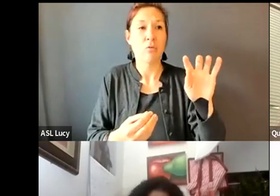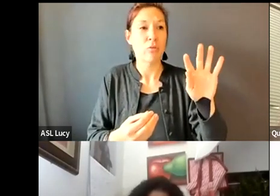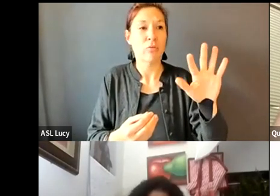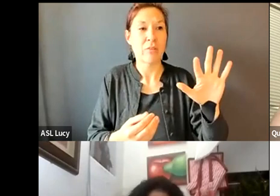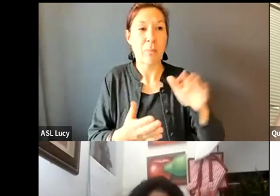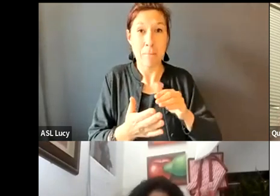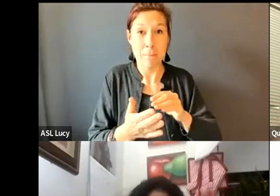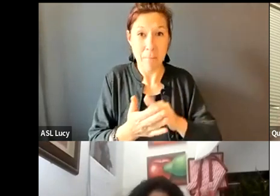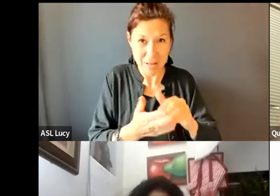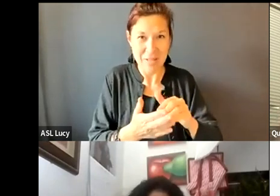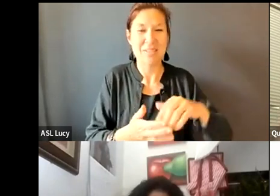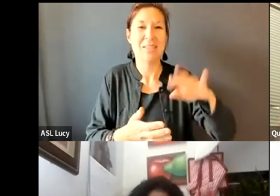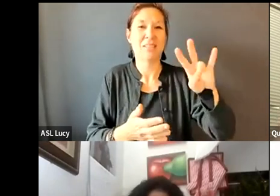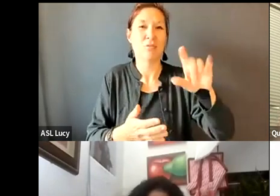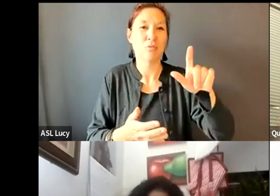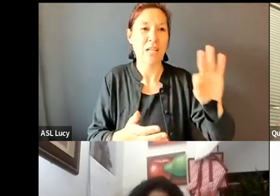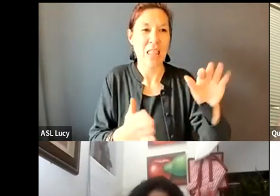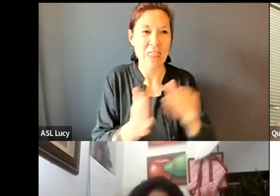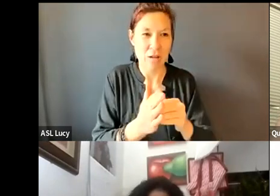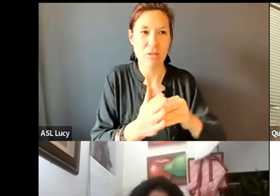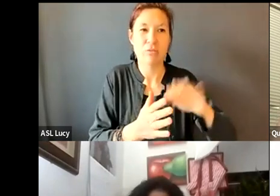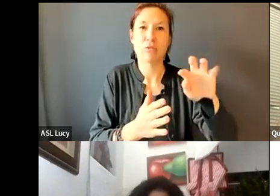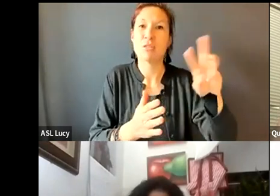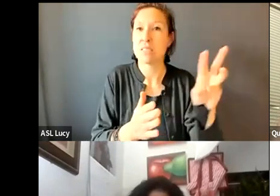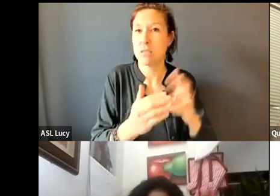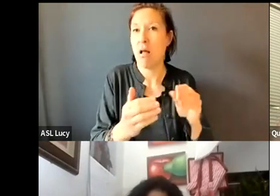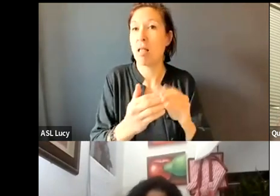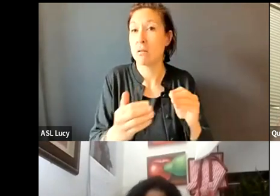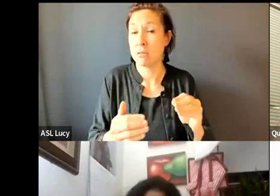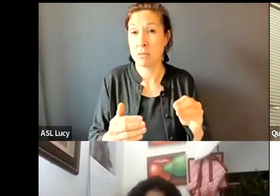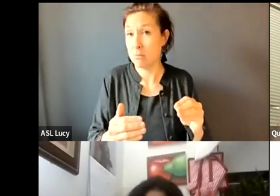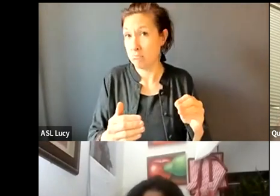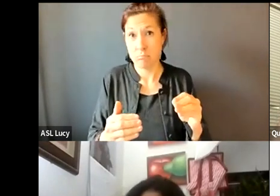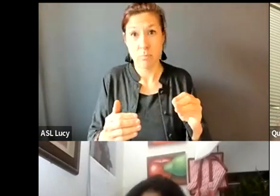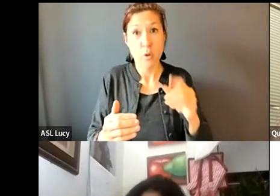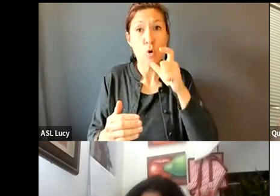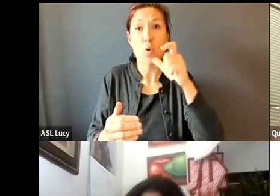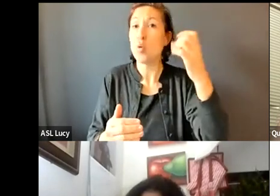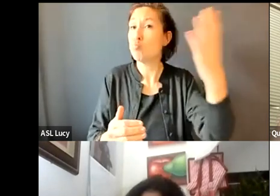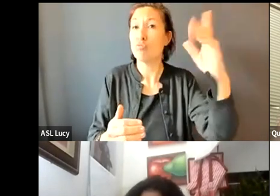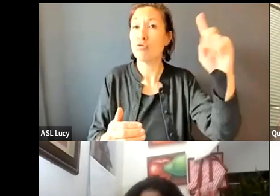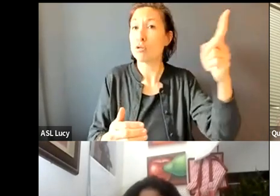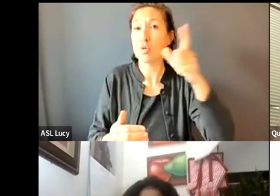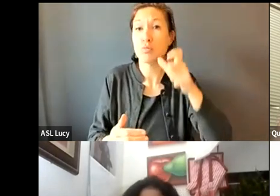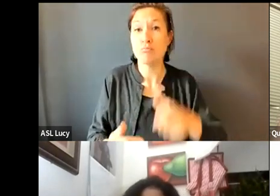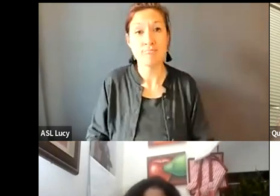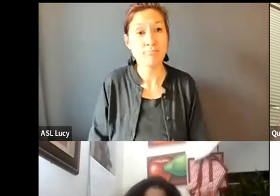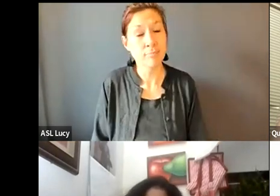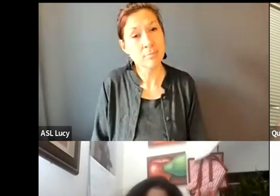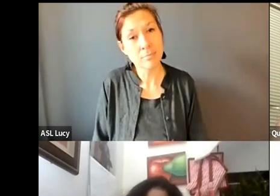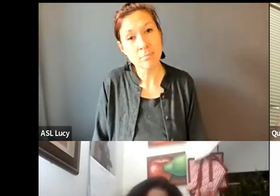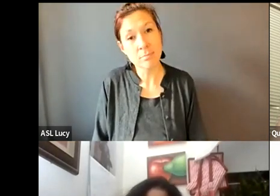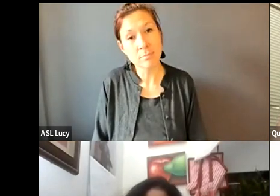million sorry 729 446 as presented is there a motion